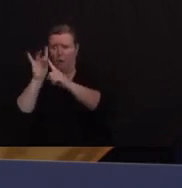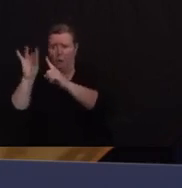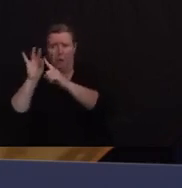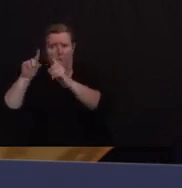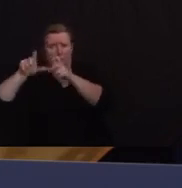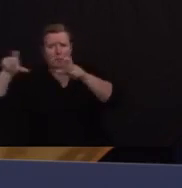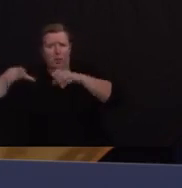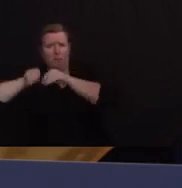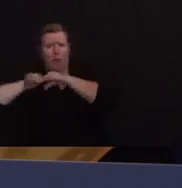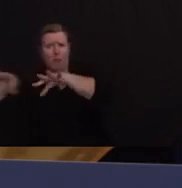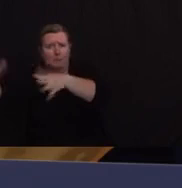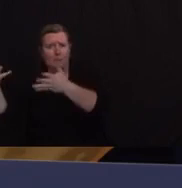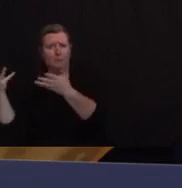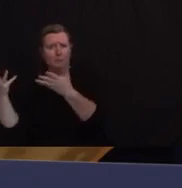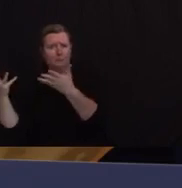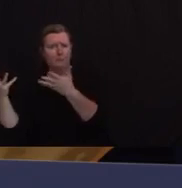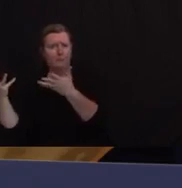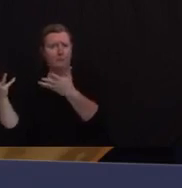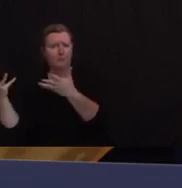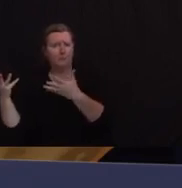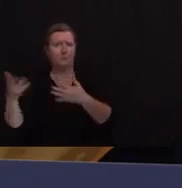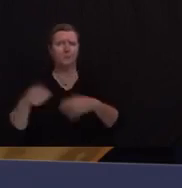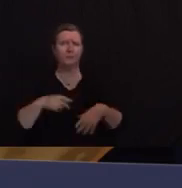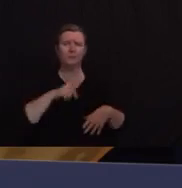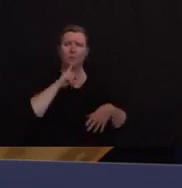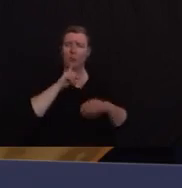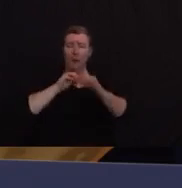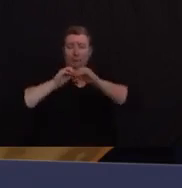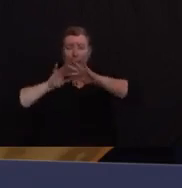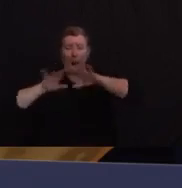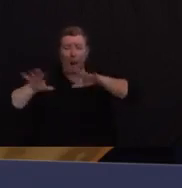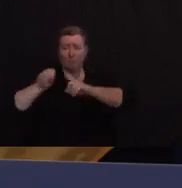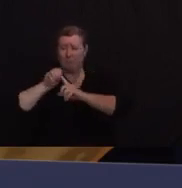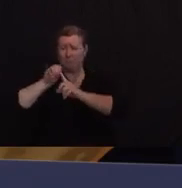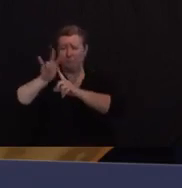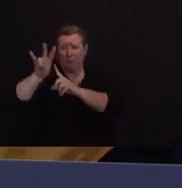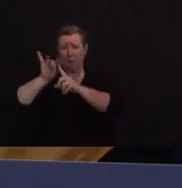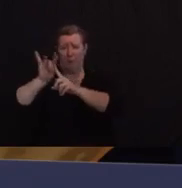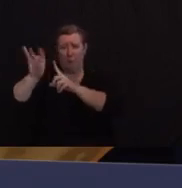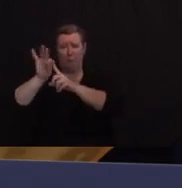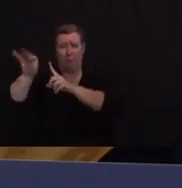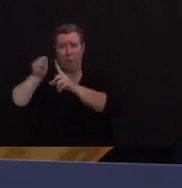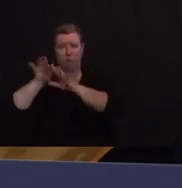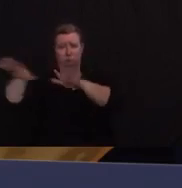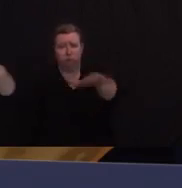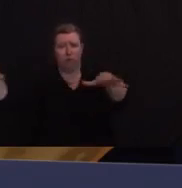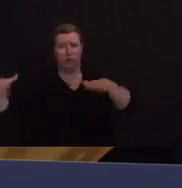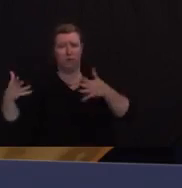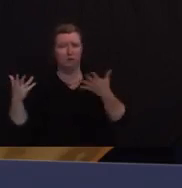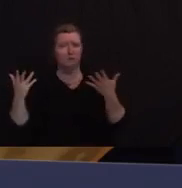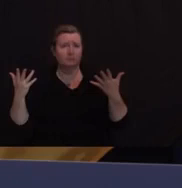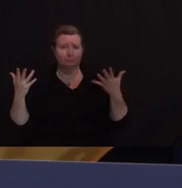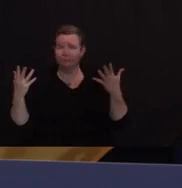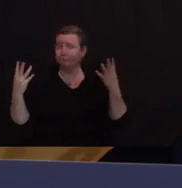time. What is clear is this. The Delta virus is clearly more contagious.